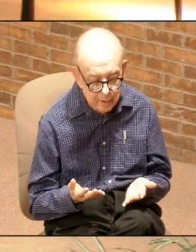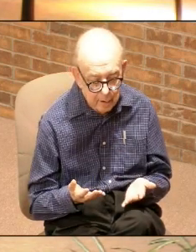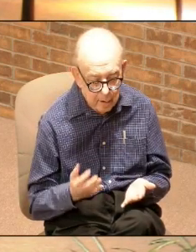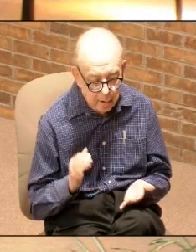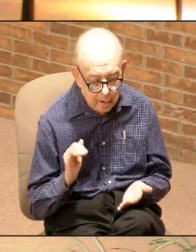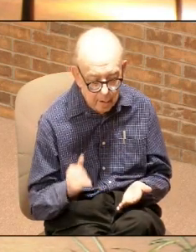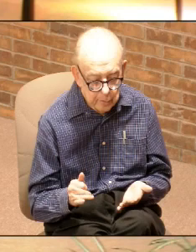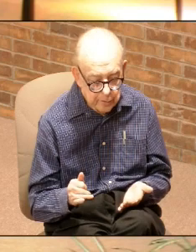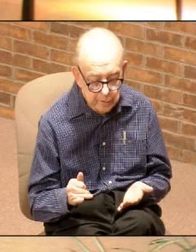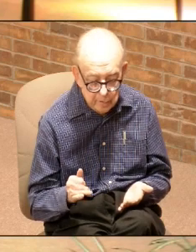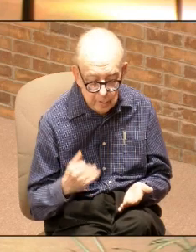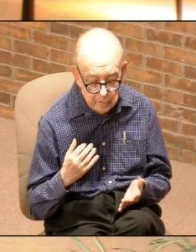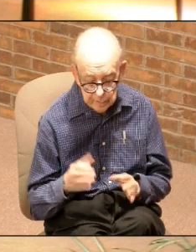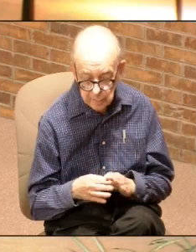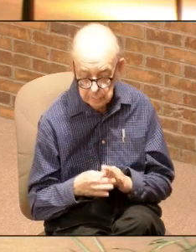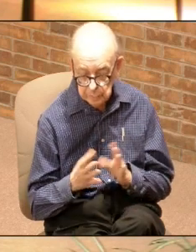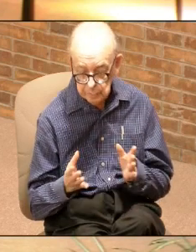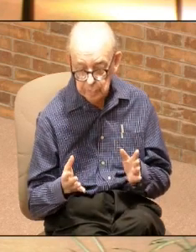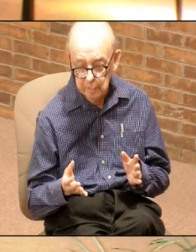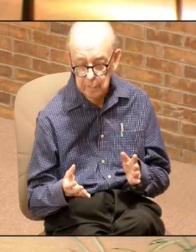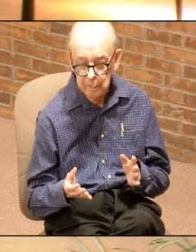we're still unified.